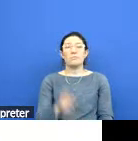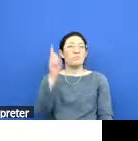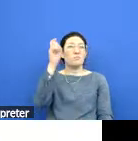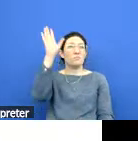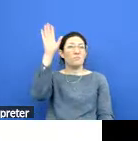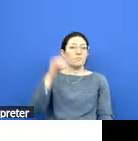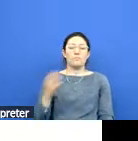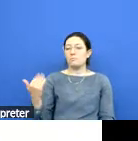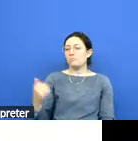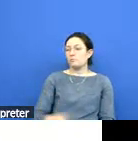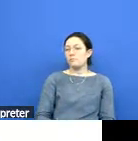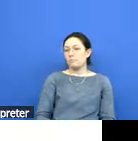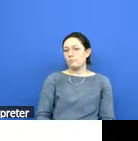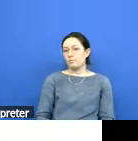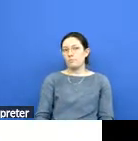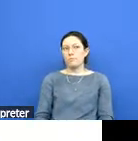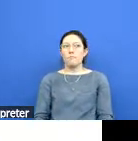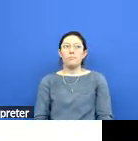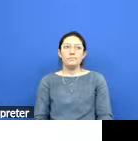Coming up.